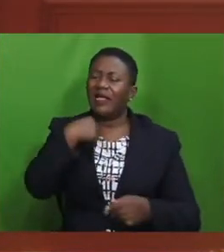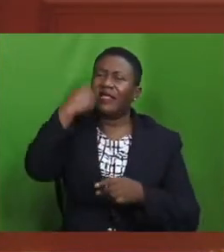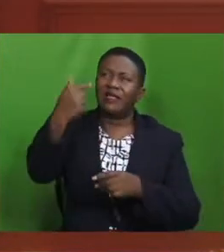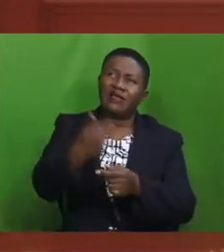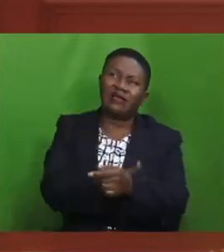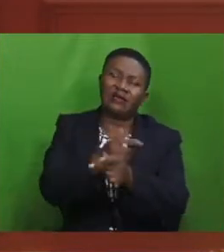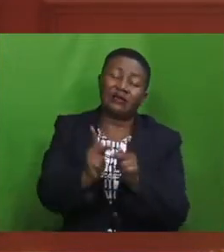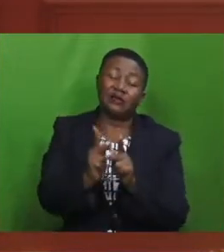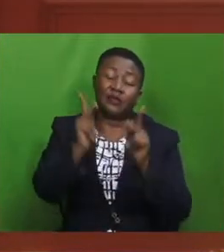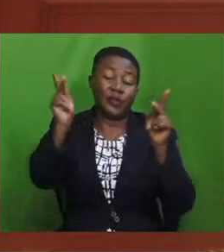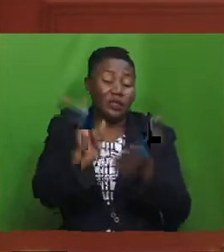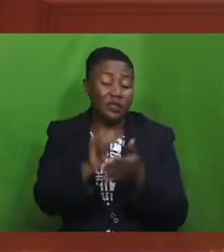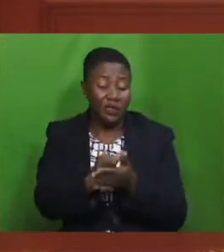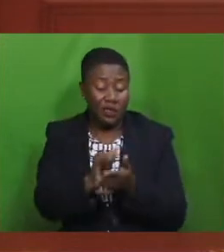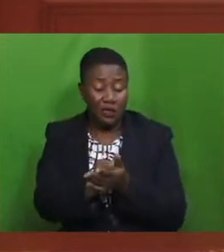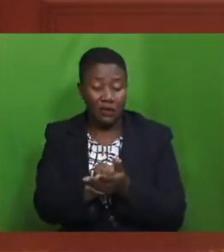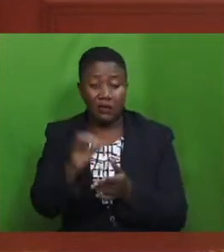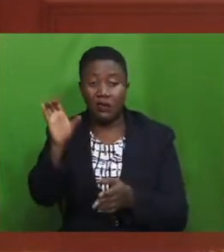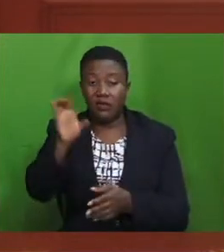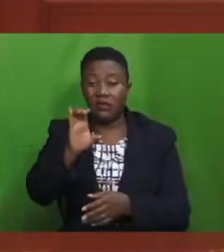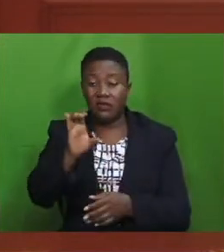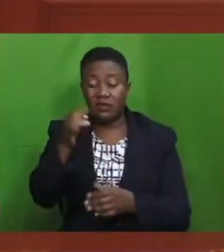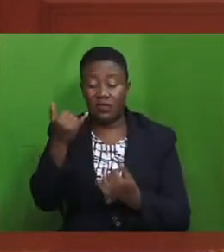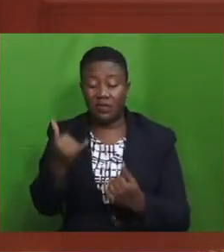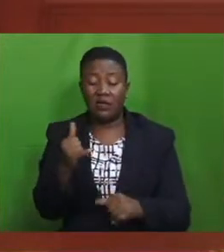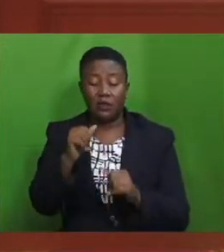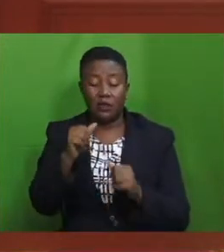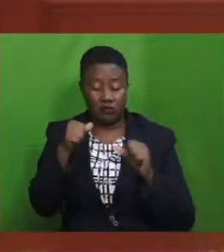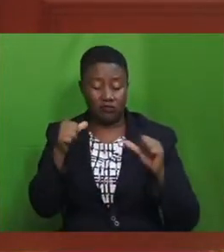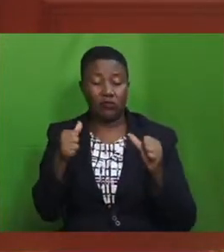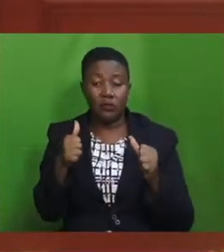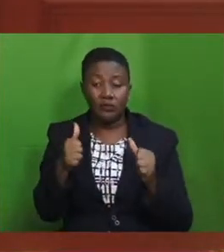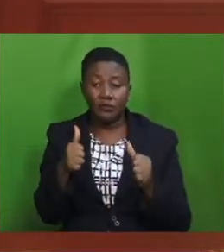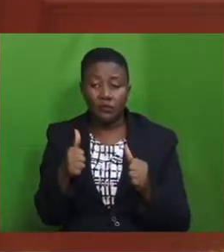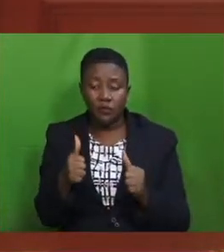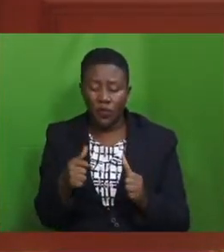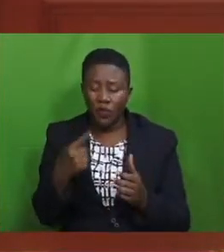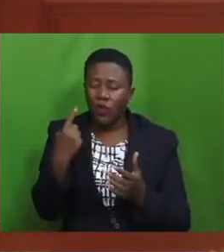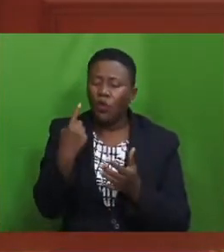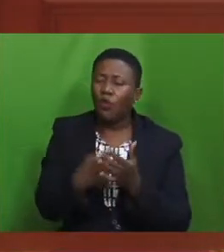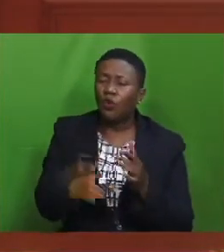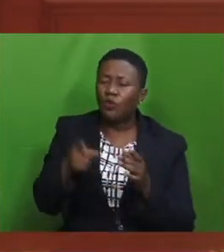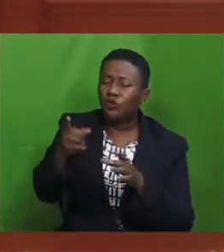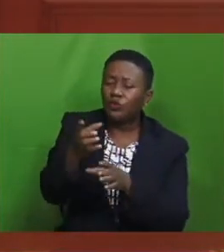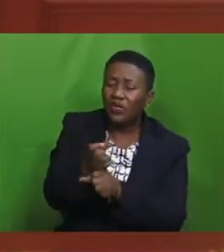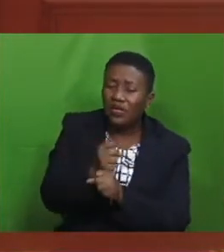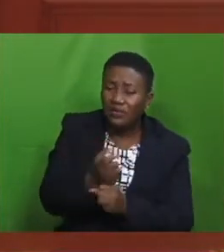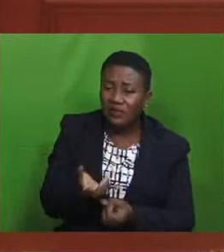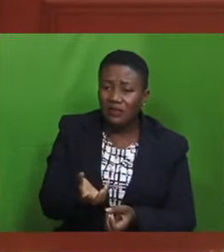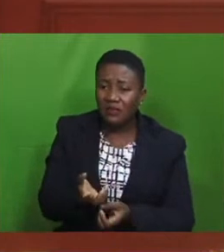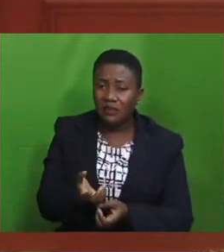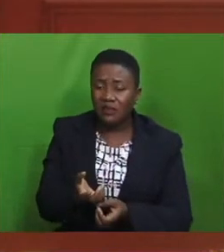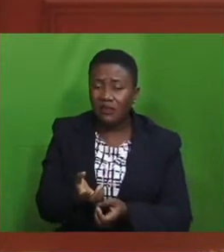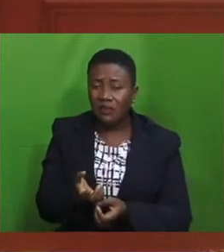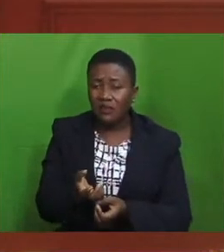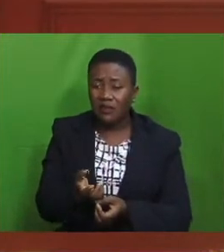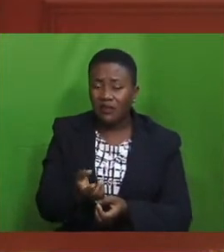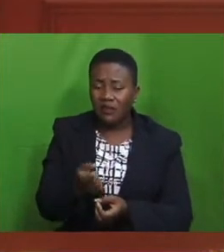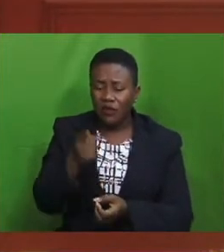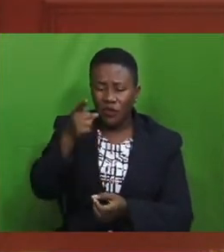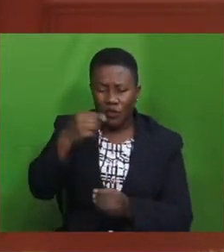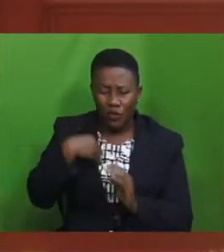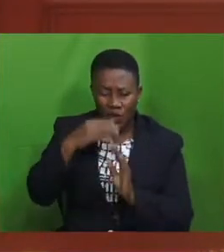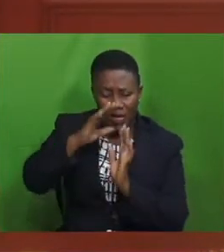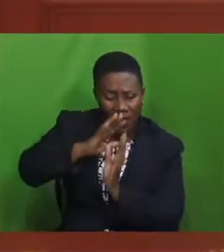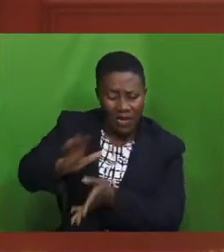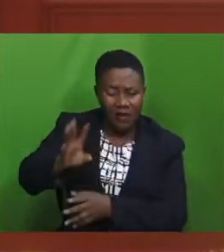public that the city is doing well. Which city? What did you inherit? You inherited 4.2